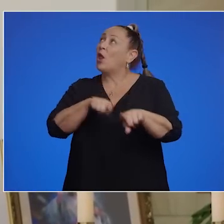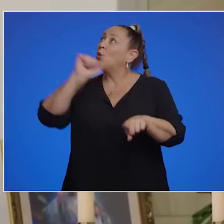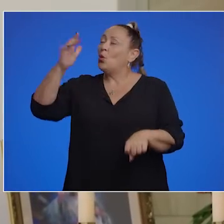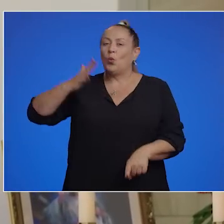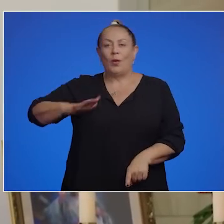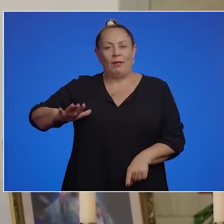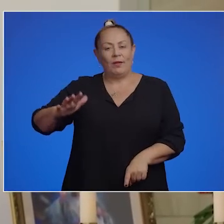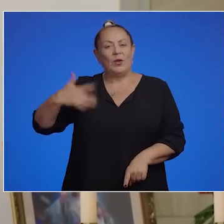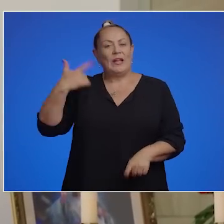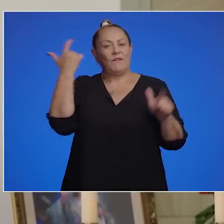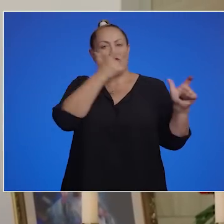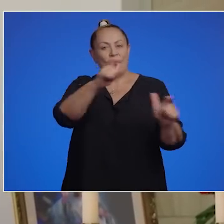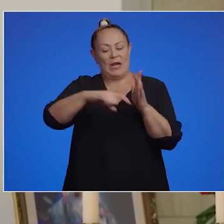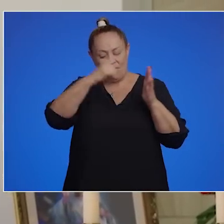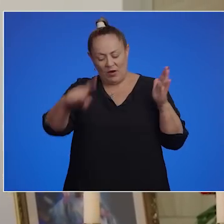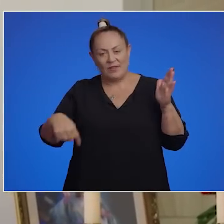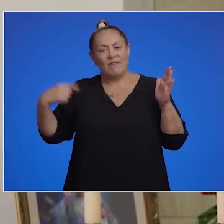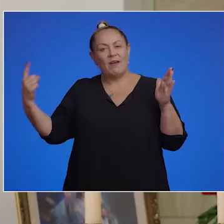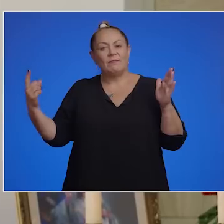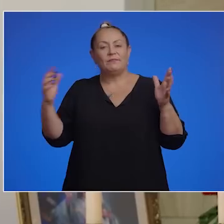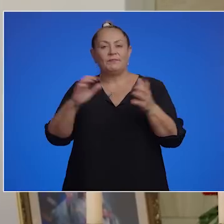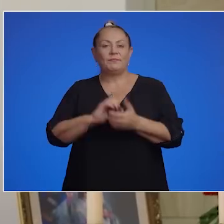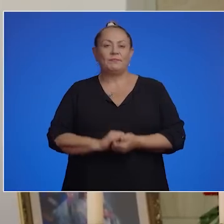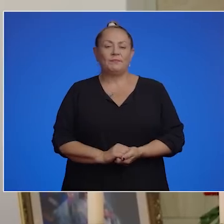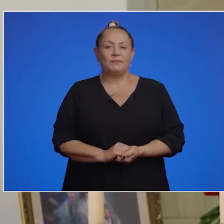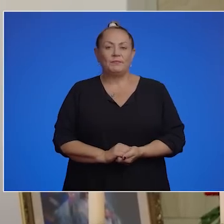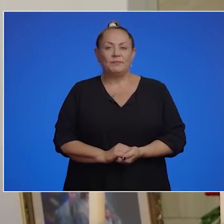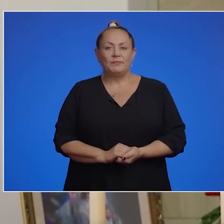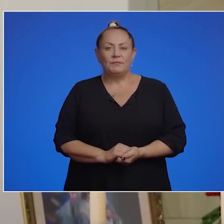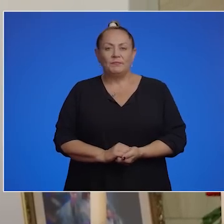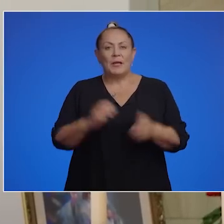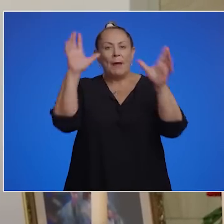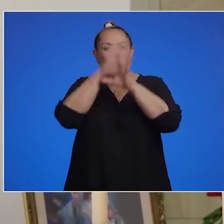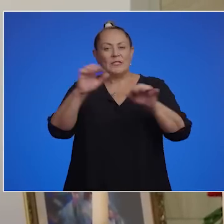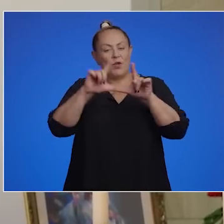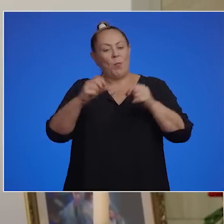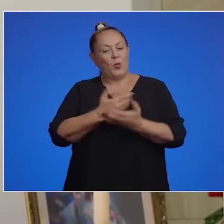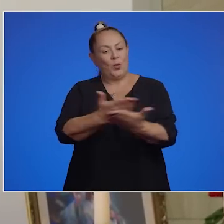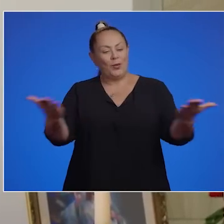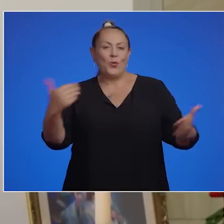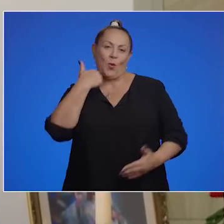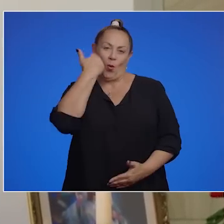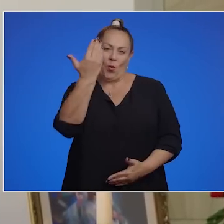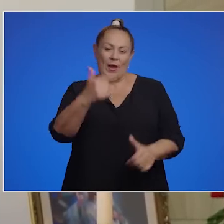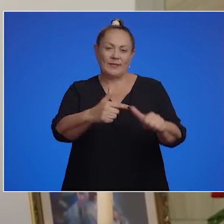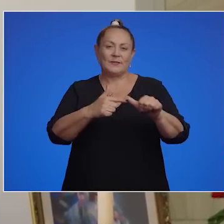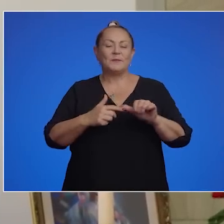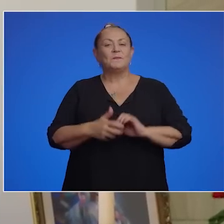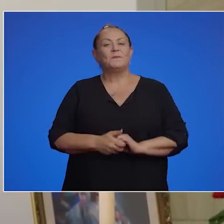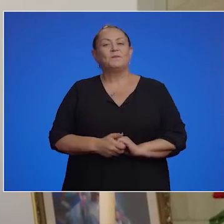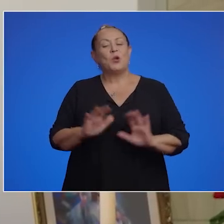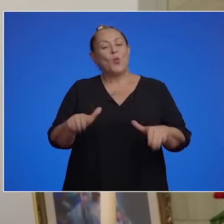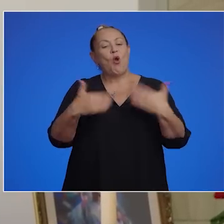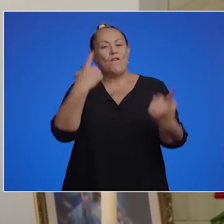unity in accordance with your will, who live and reign for ever and ever. Amen. The peace of the Lord be with you always. And with